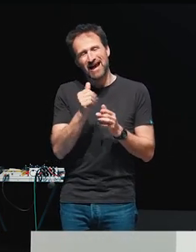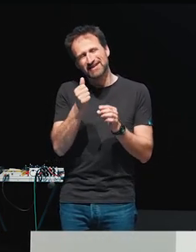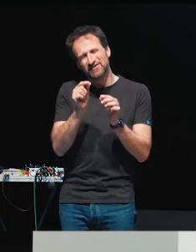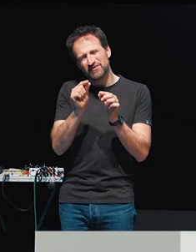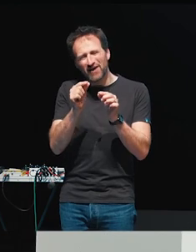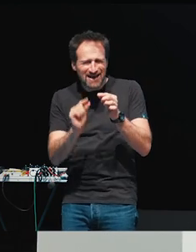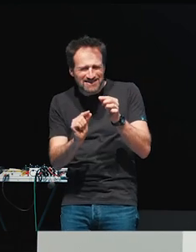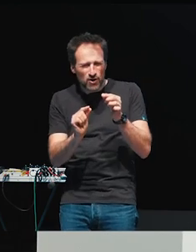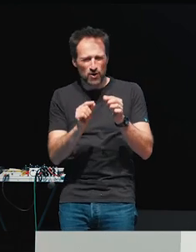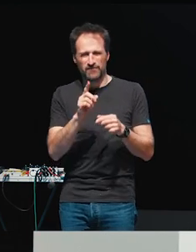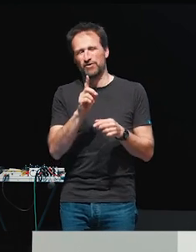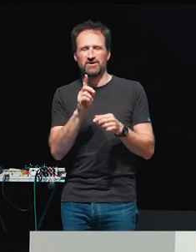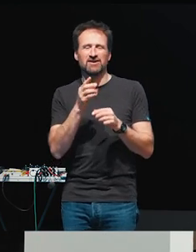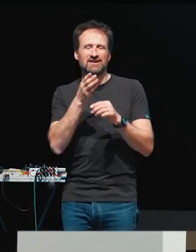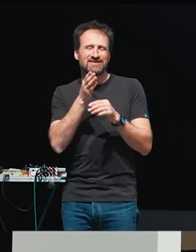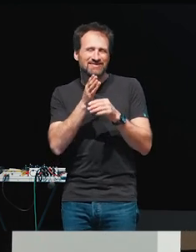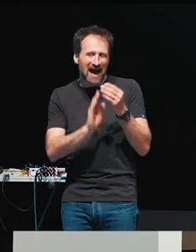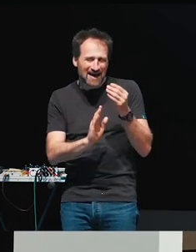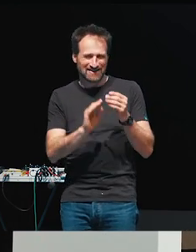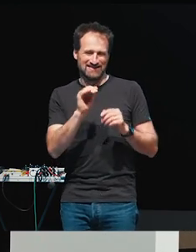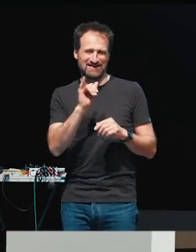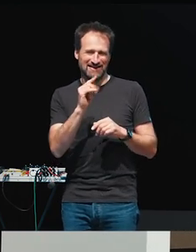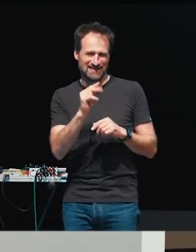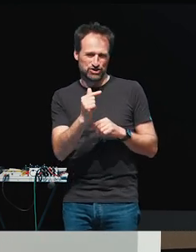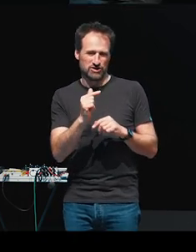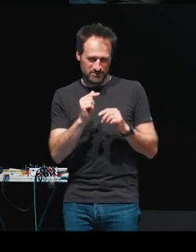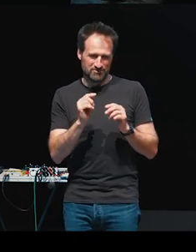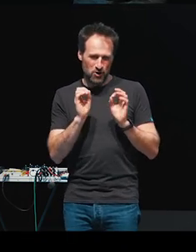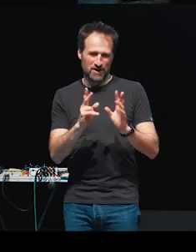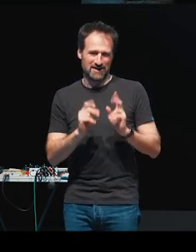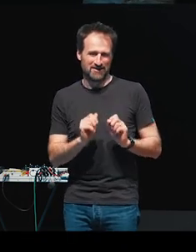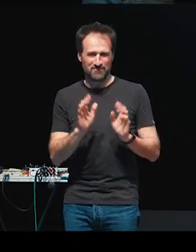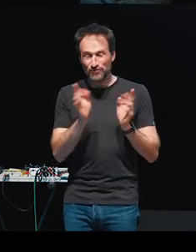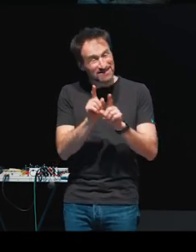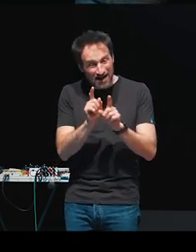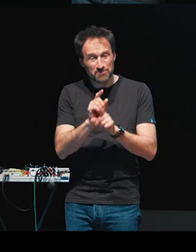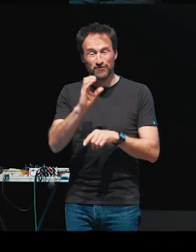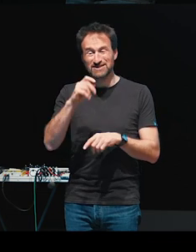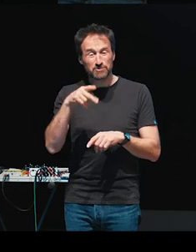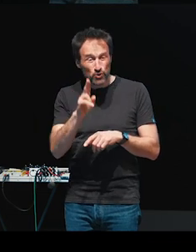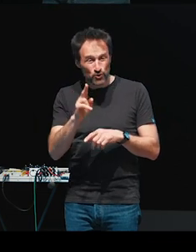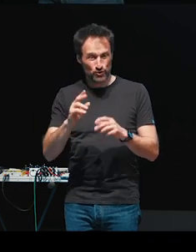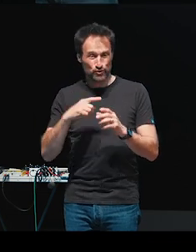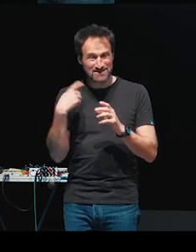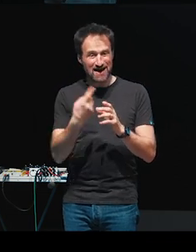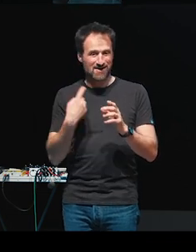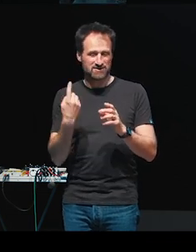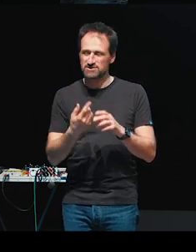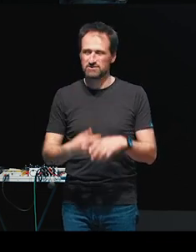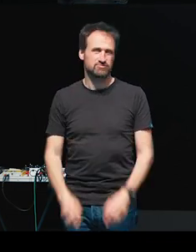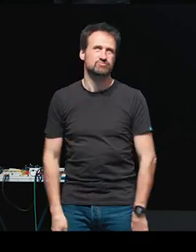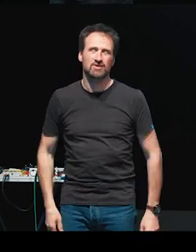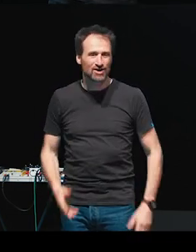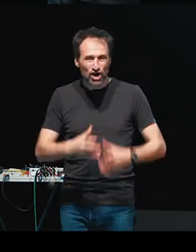fraction of a tiny integer. And the same was true for CPU cycles. So the biggest challenge was